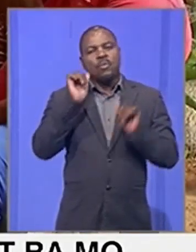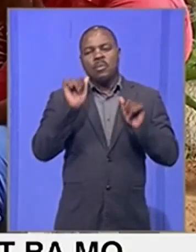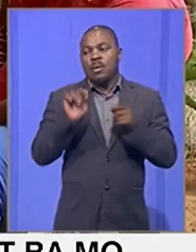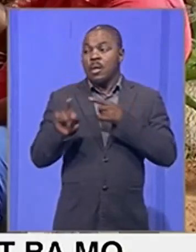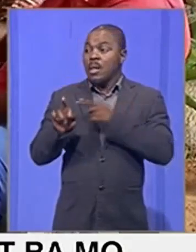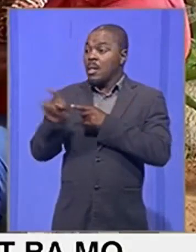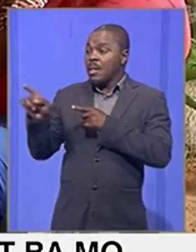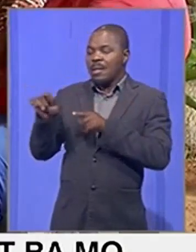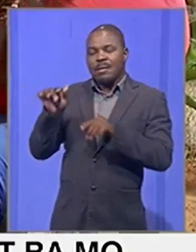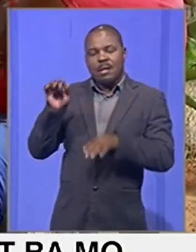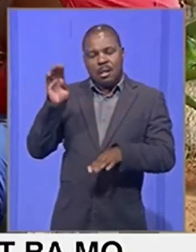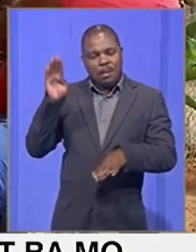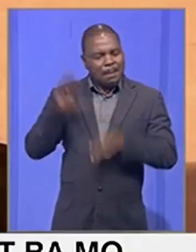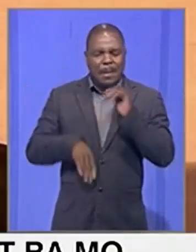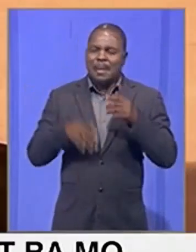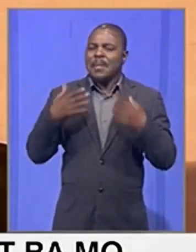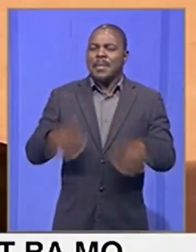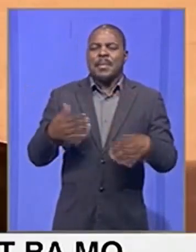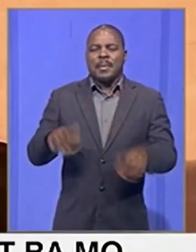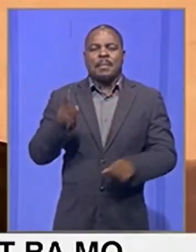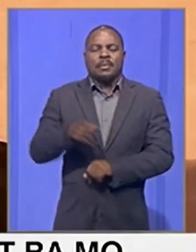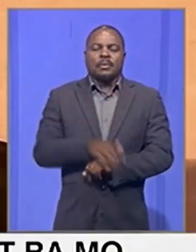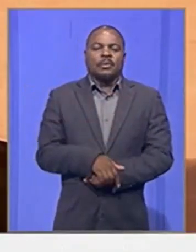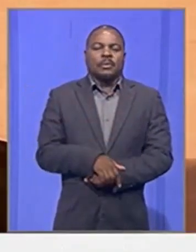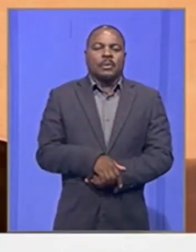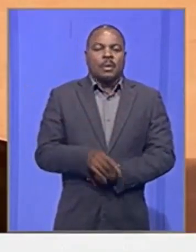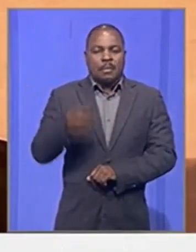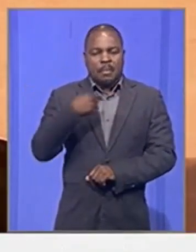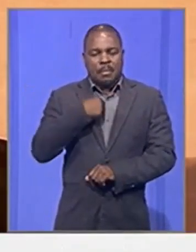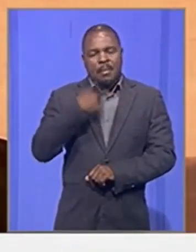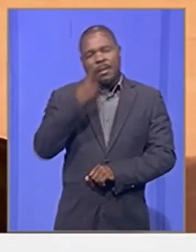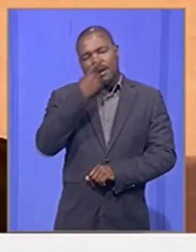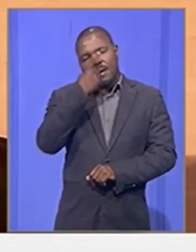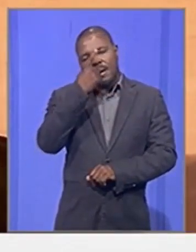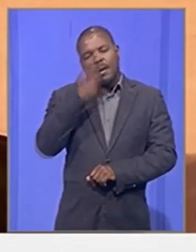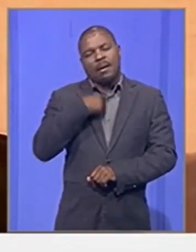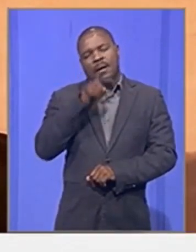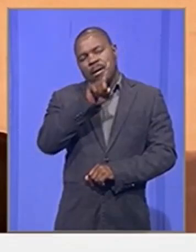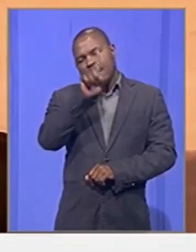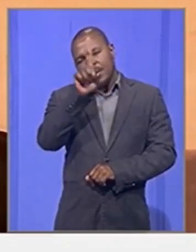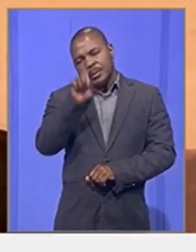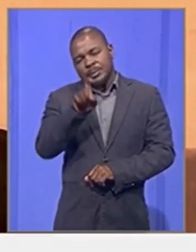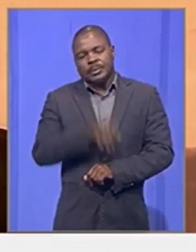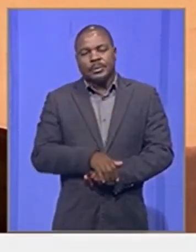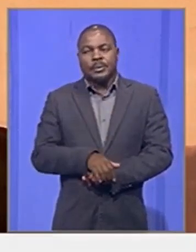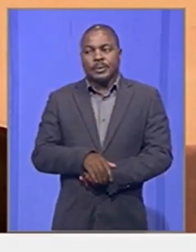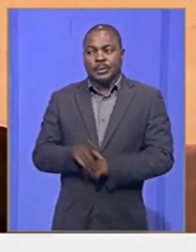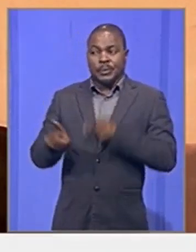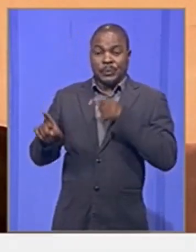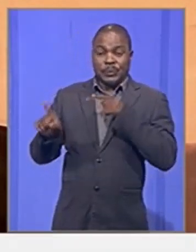My son was everything. At work they talk every day about my son.